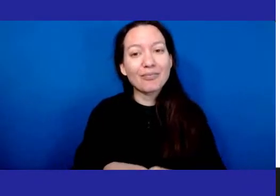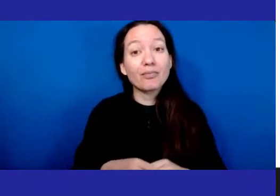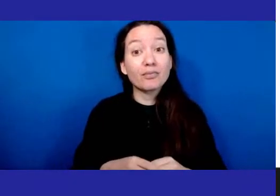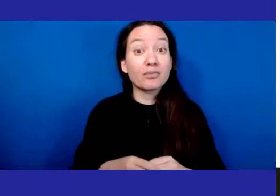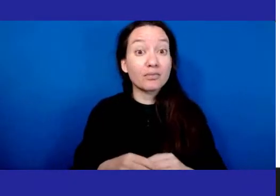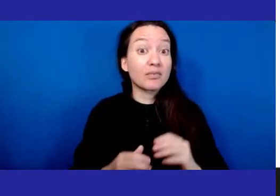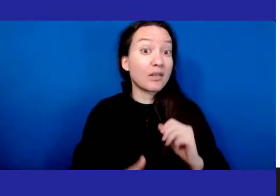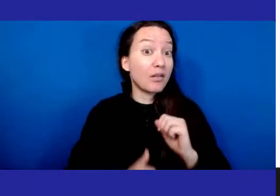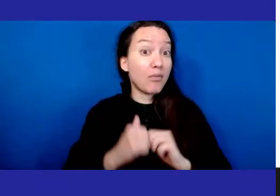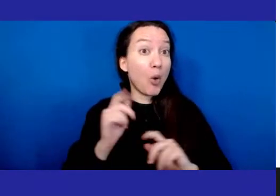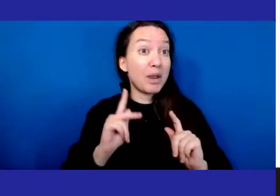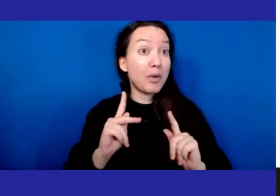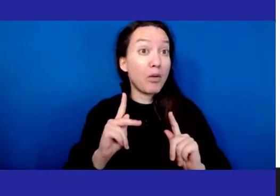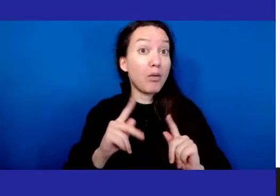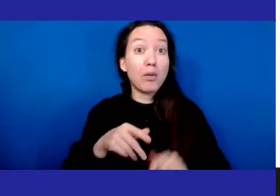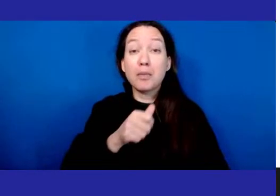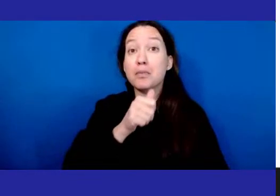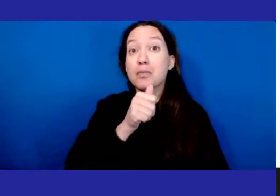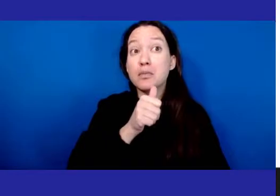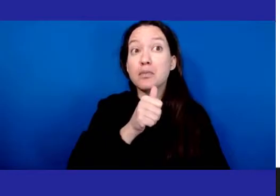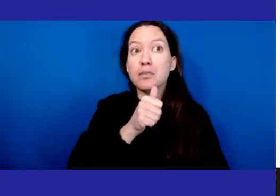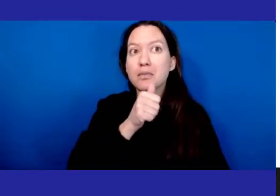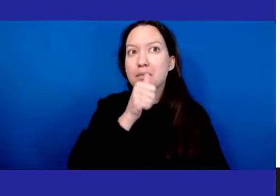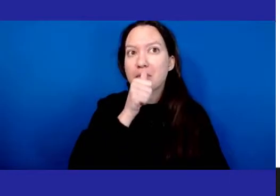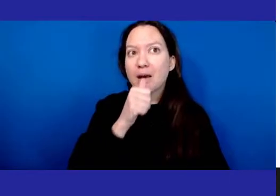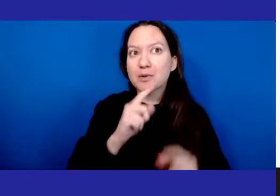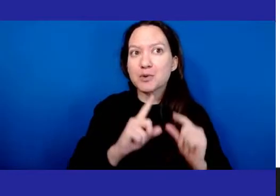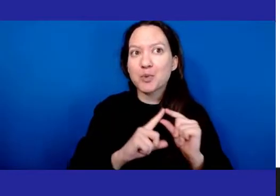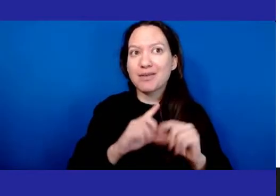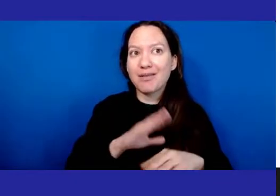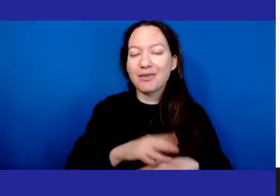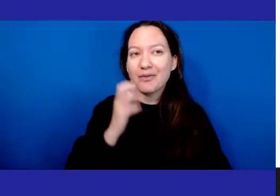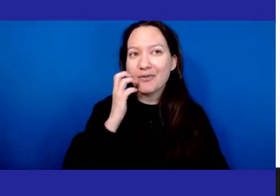most people password their phones,